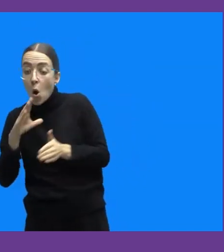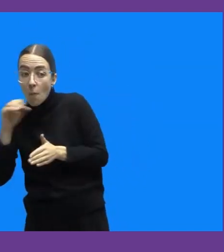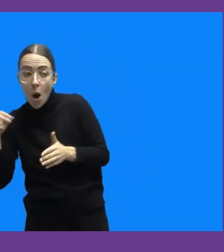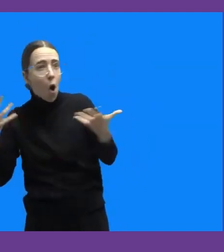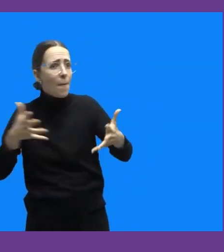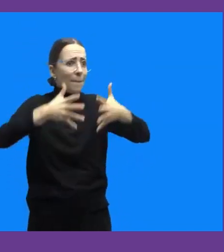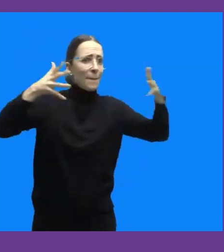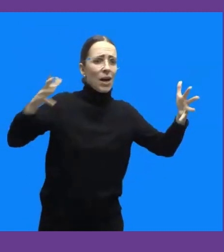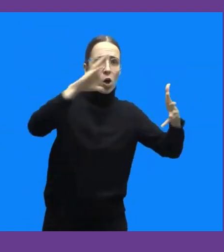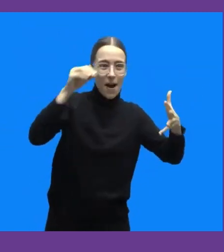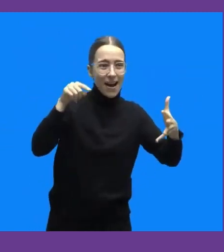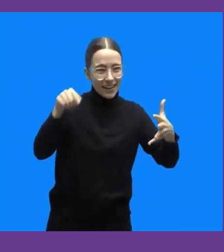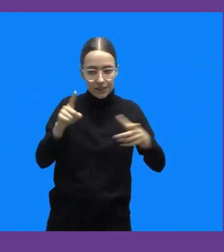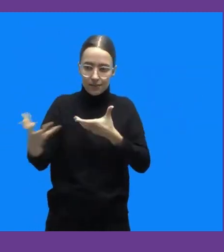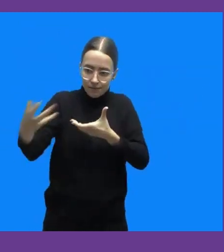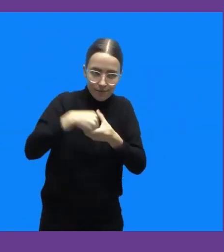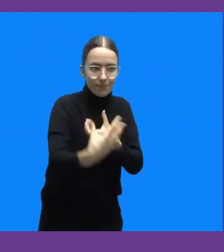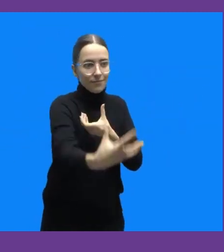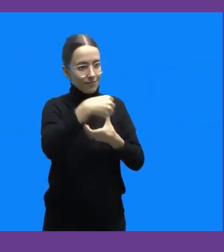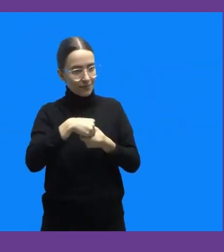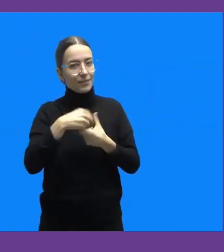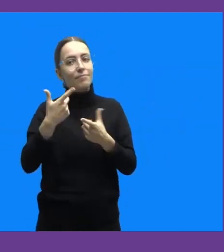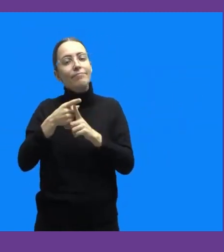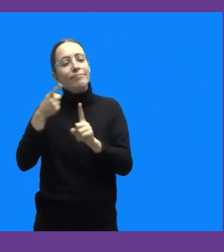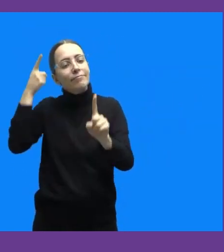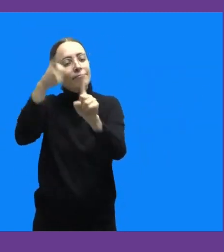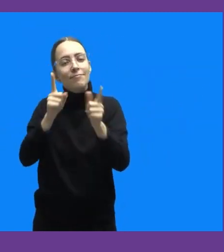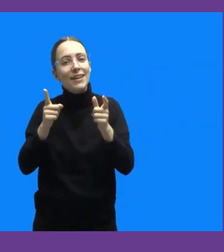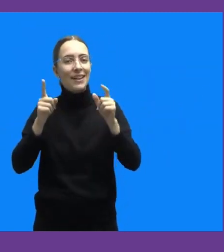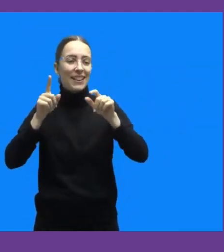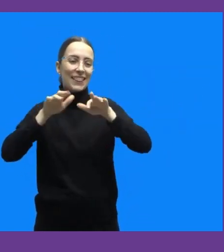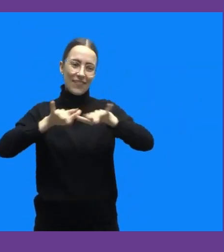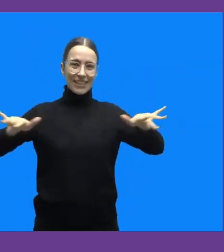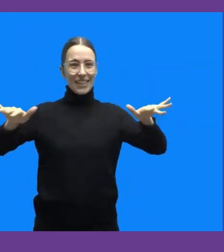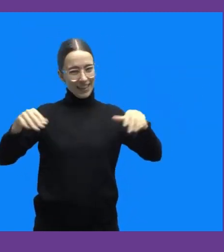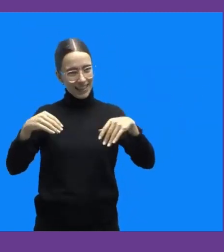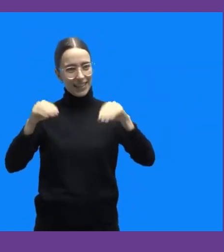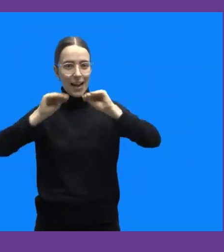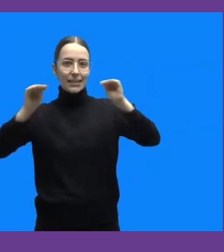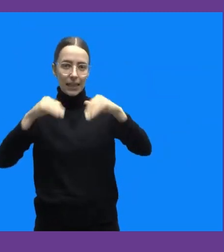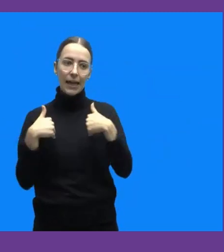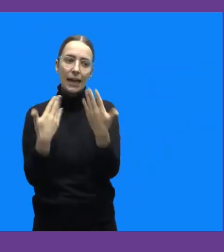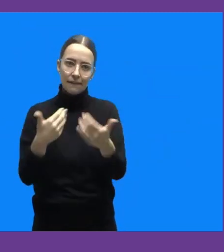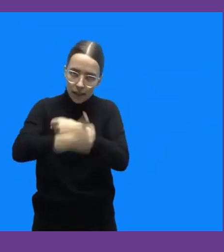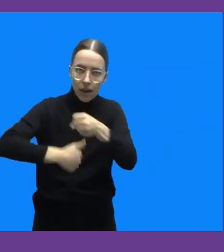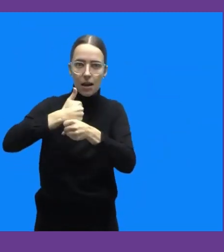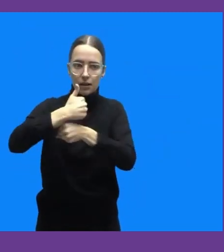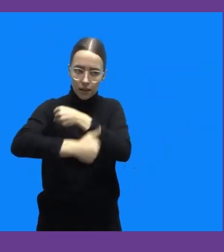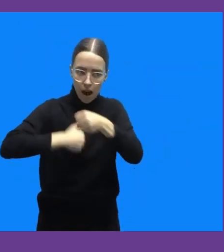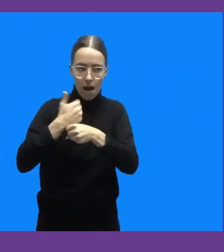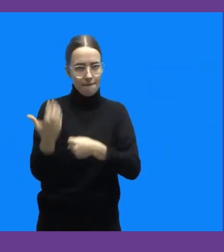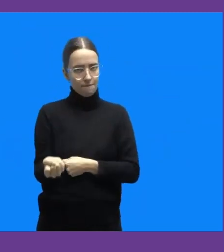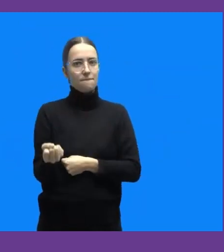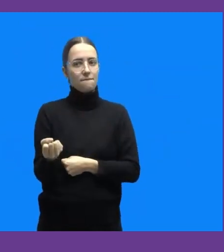out neurodiversity training. We just hold it once a year. We invite these companies in and their reps, and they come into the university, and it's the benefit for our students, obviously, but